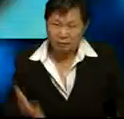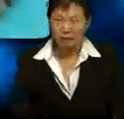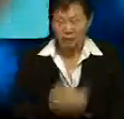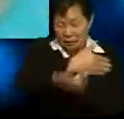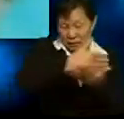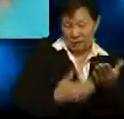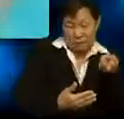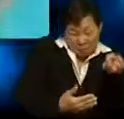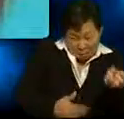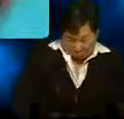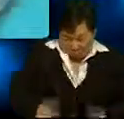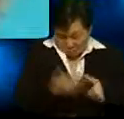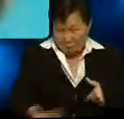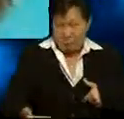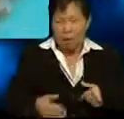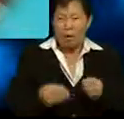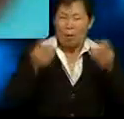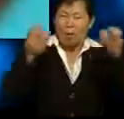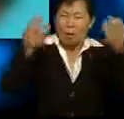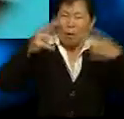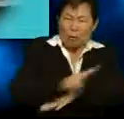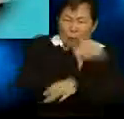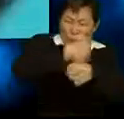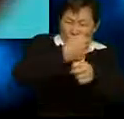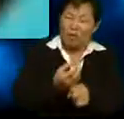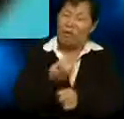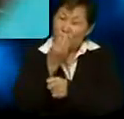Some microorganisms are widely used in making food.